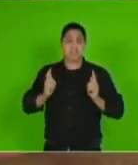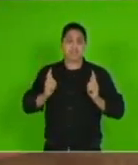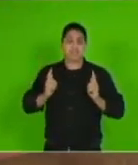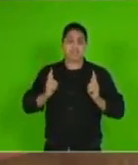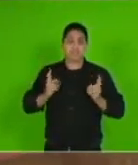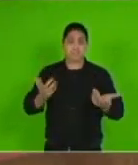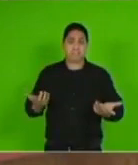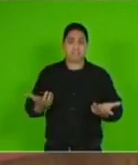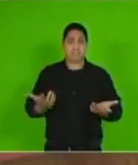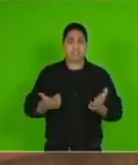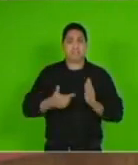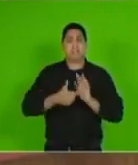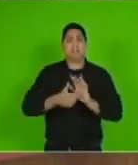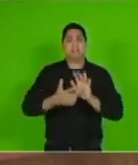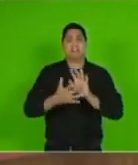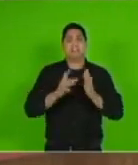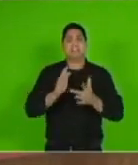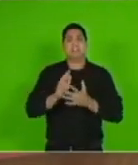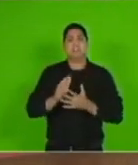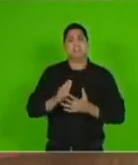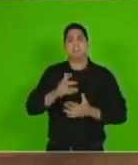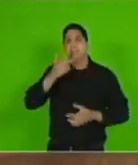And the text says,